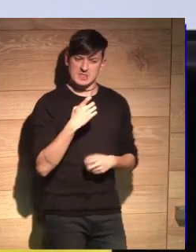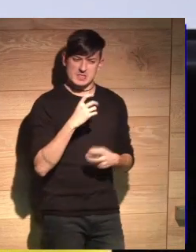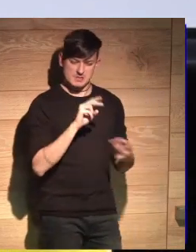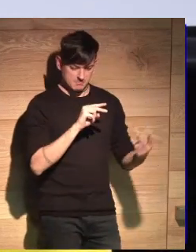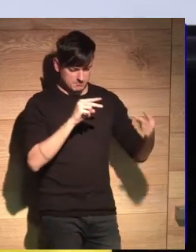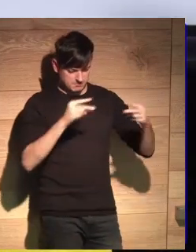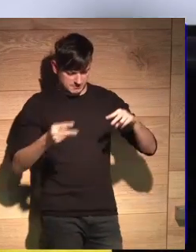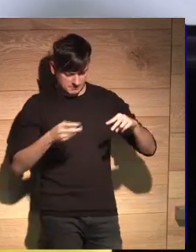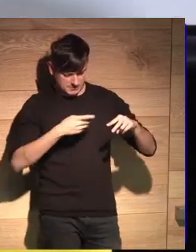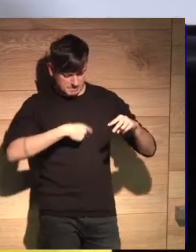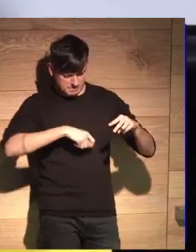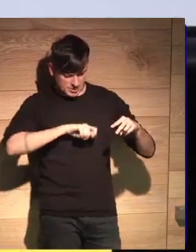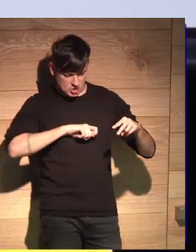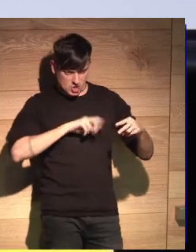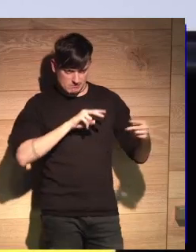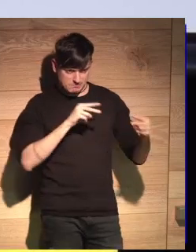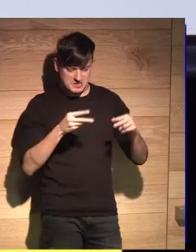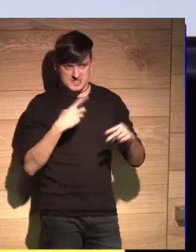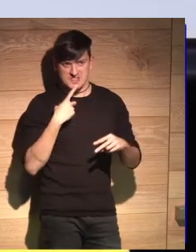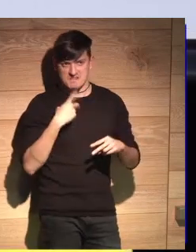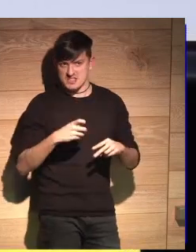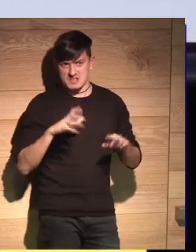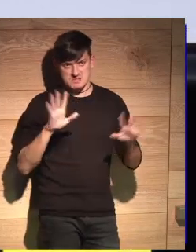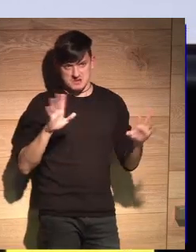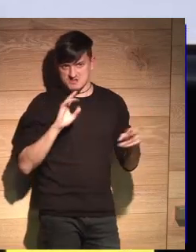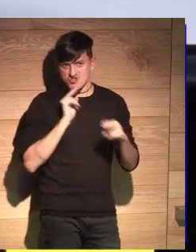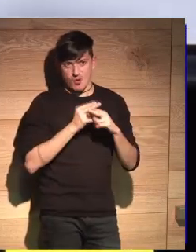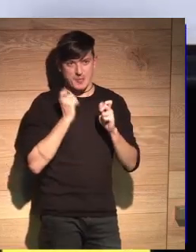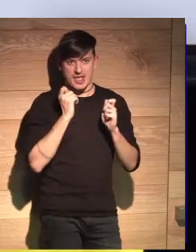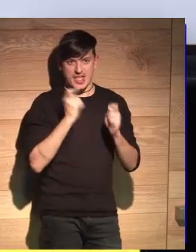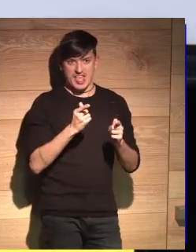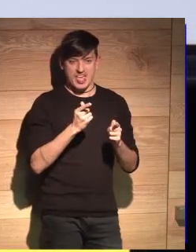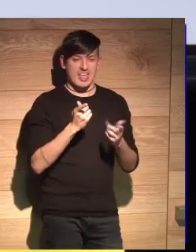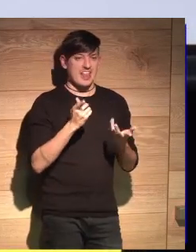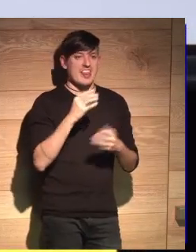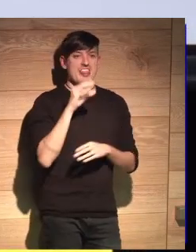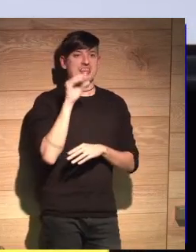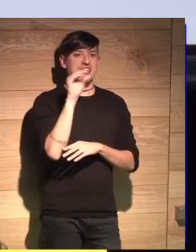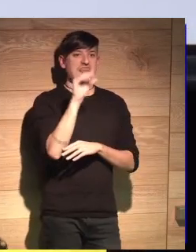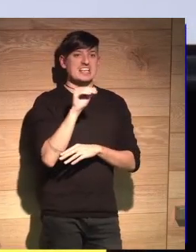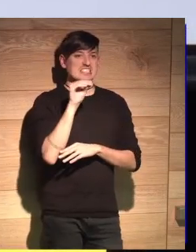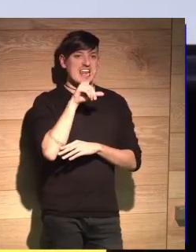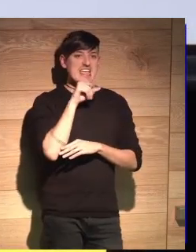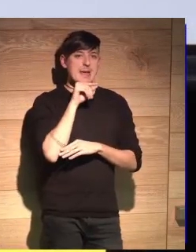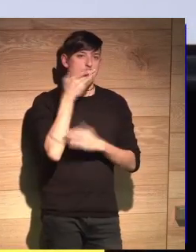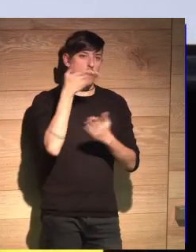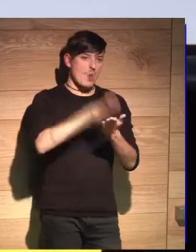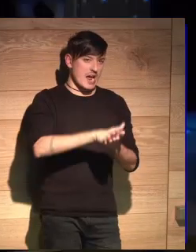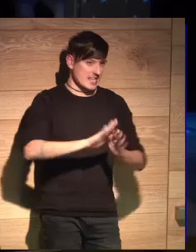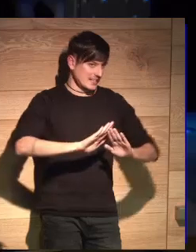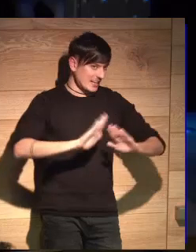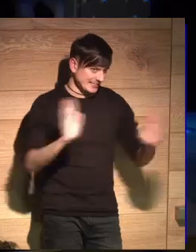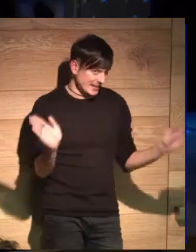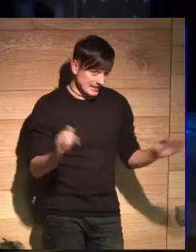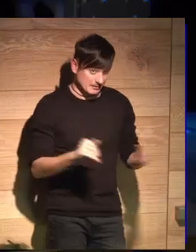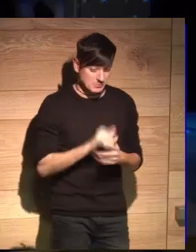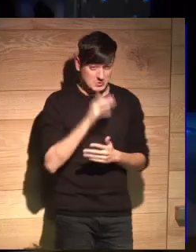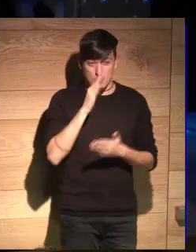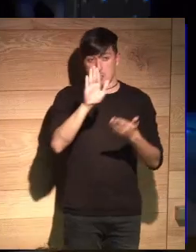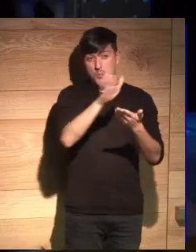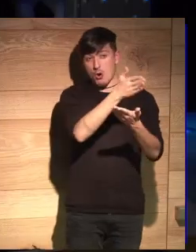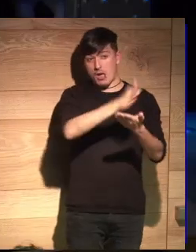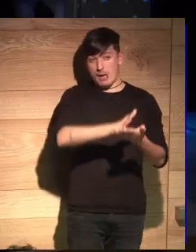It's difficult to translate into Spanish, so let's just say that the swan dies, and we'll